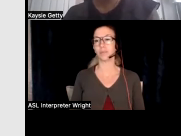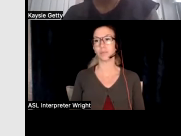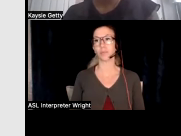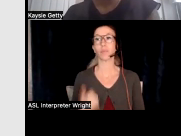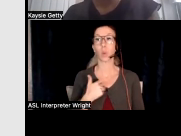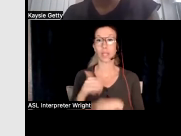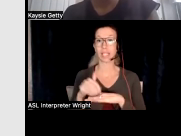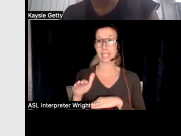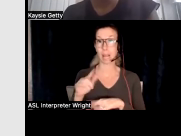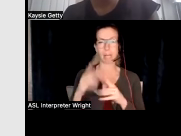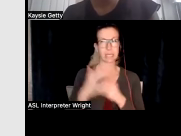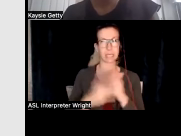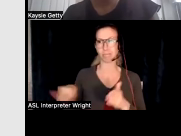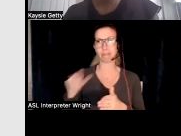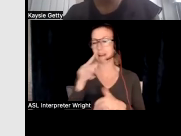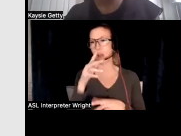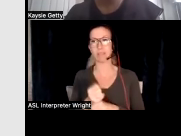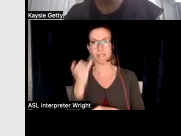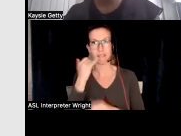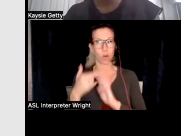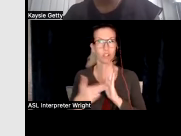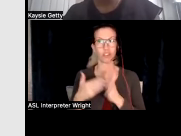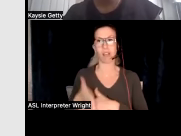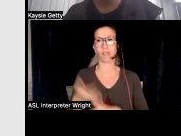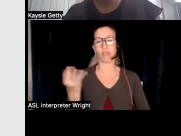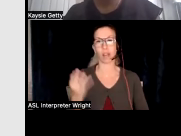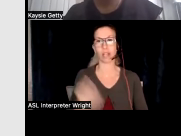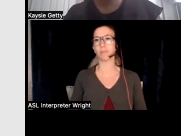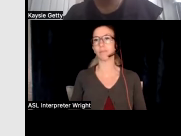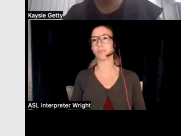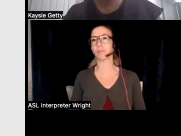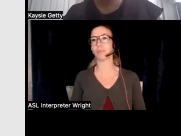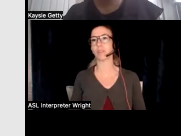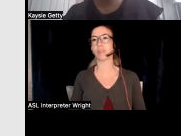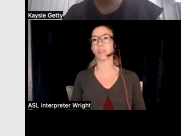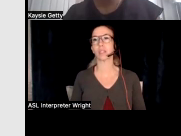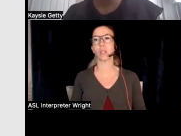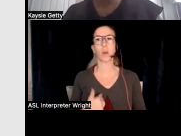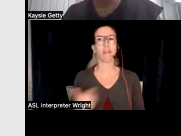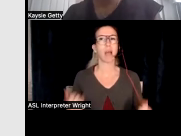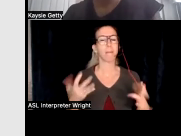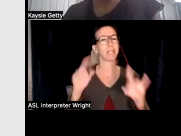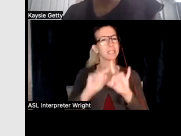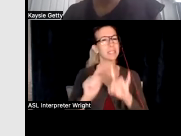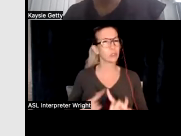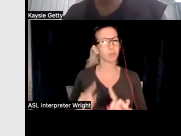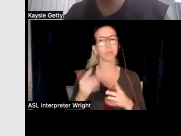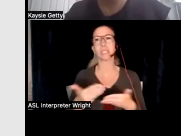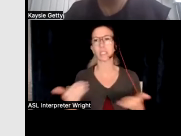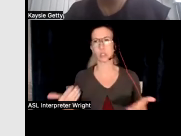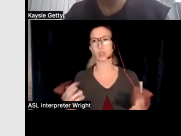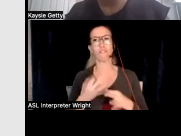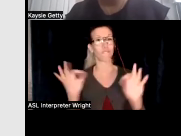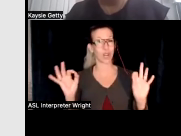registered after Friday. Yeah. And we have lots and lots of descriptive materials on our website that's free and readily available. So we'll make